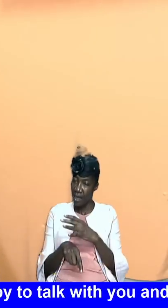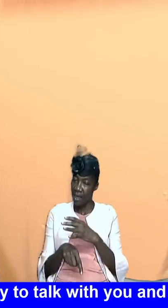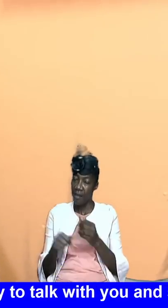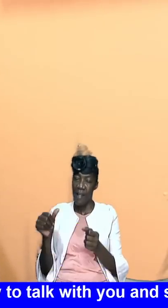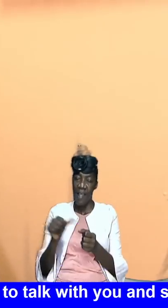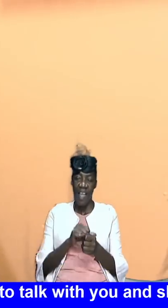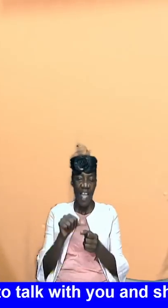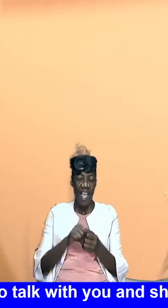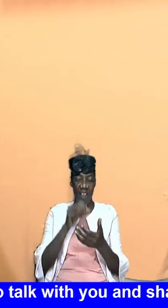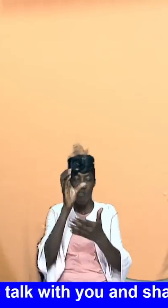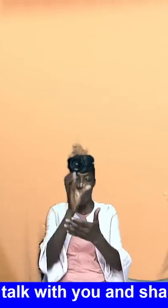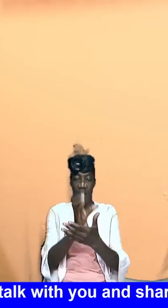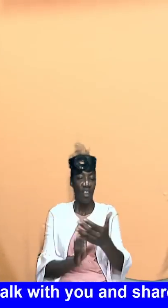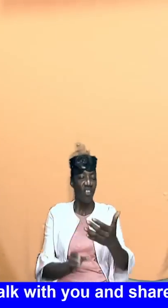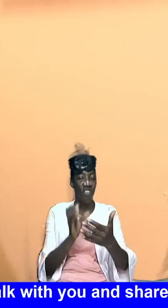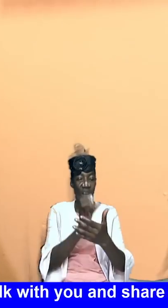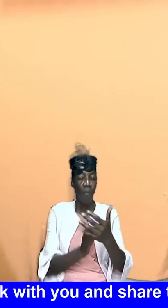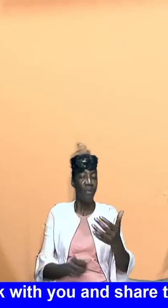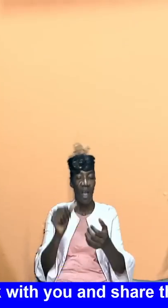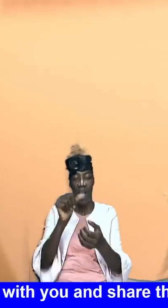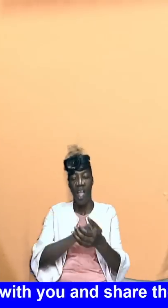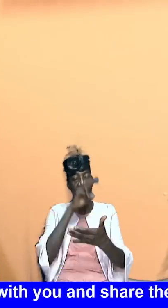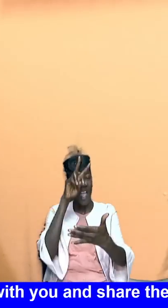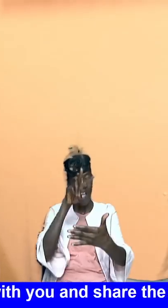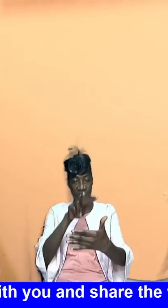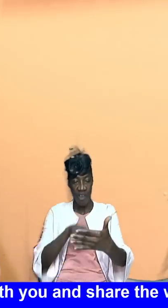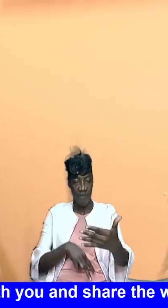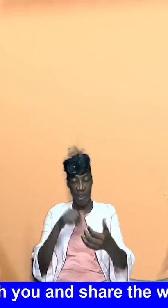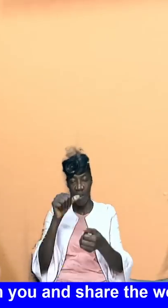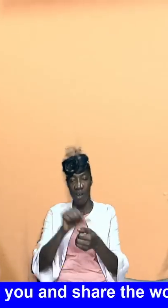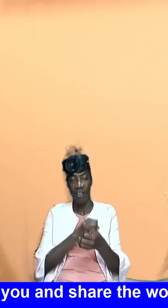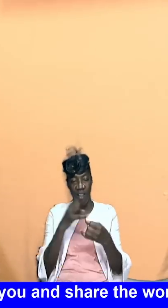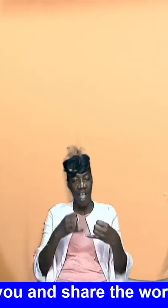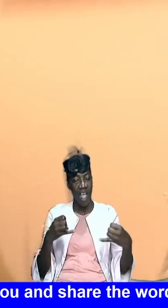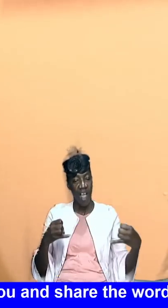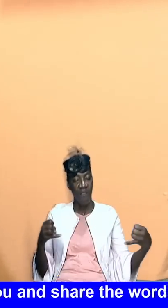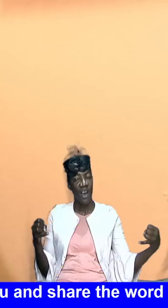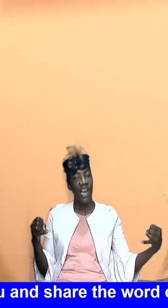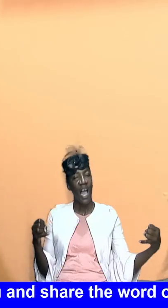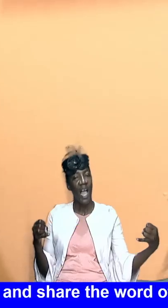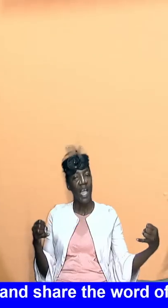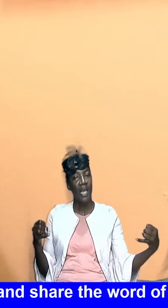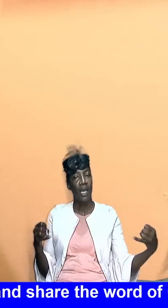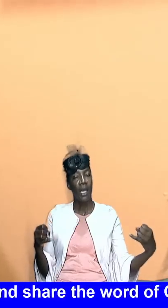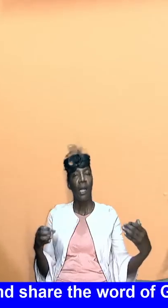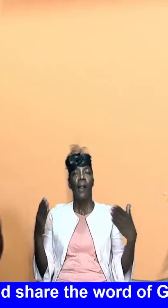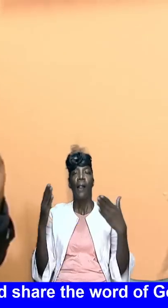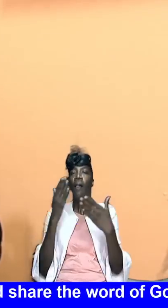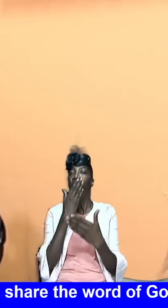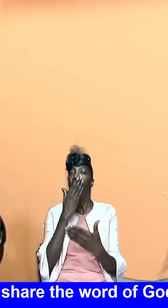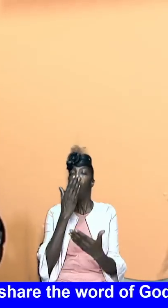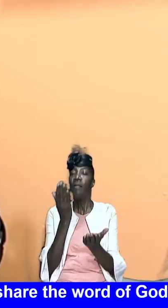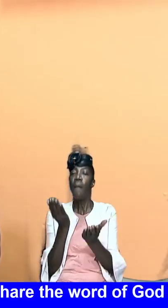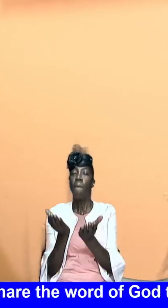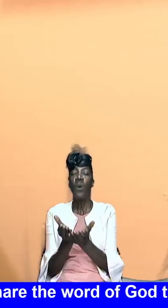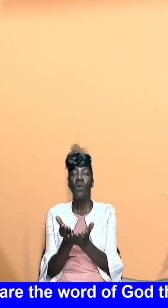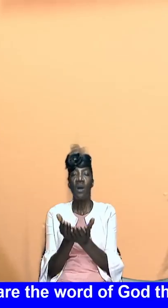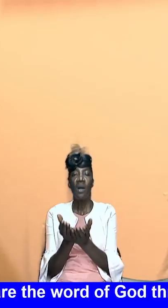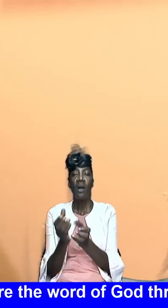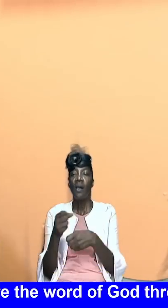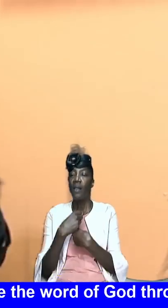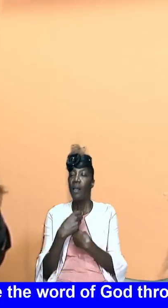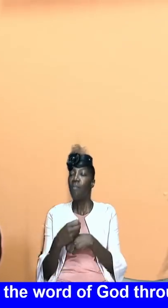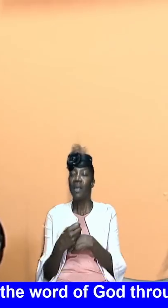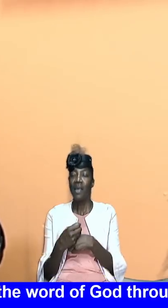every chapter, every verse, every line. And it is a book that sets the pace